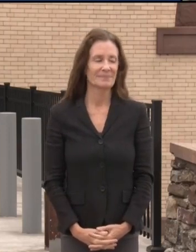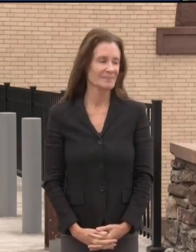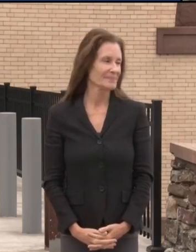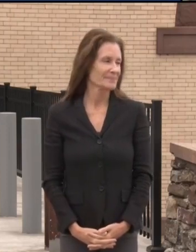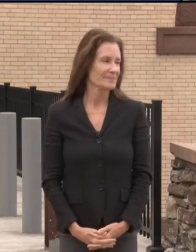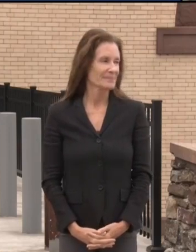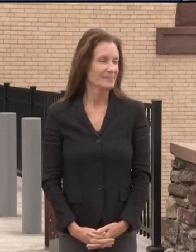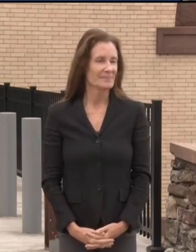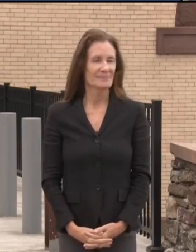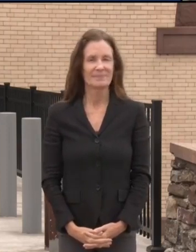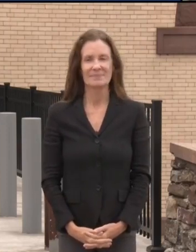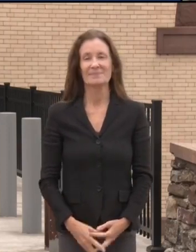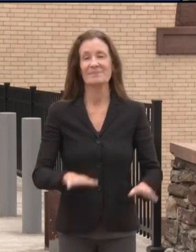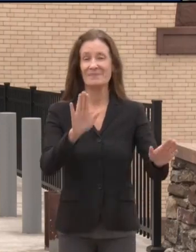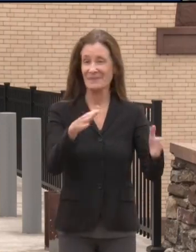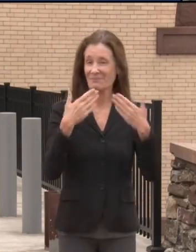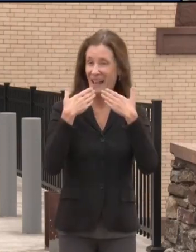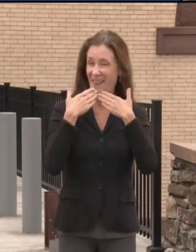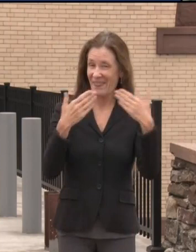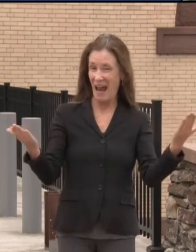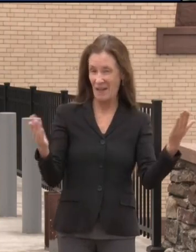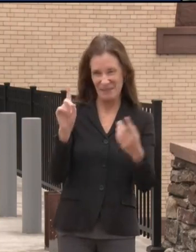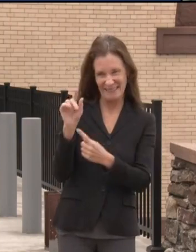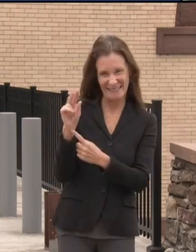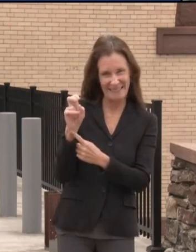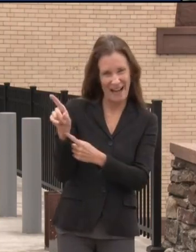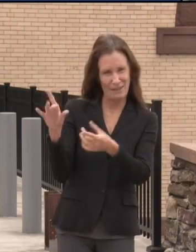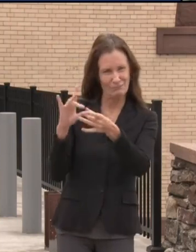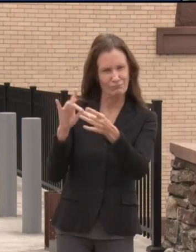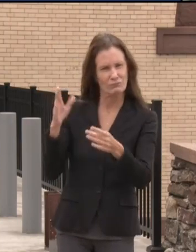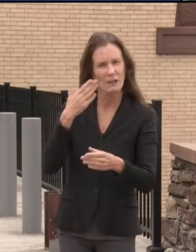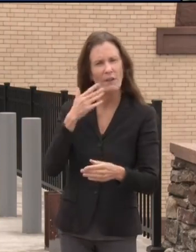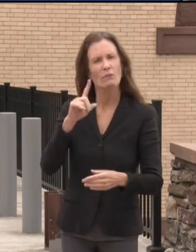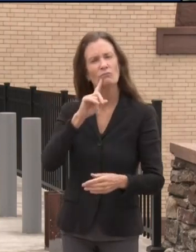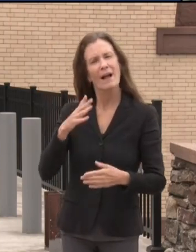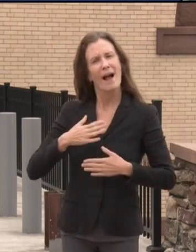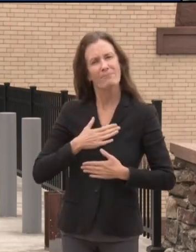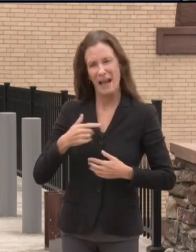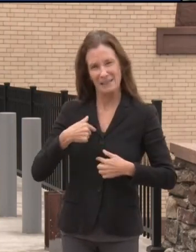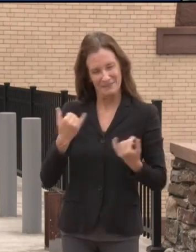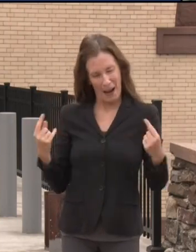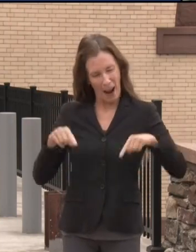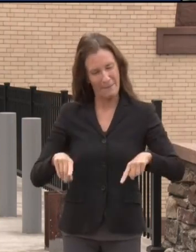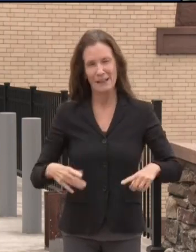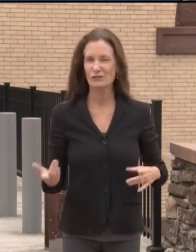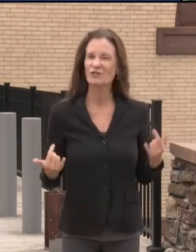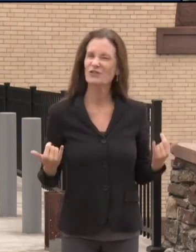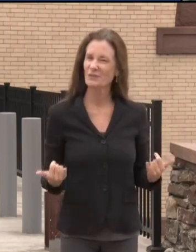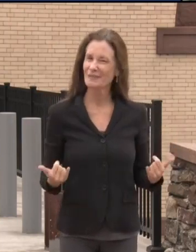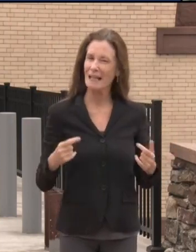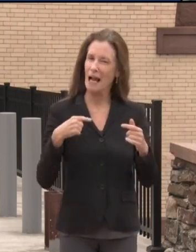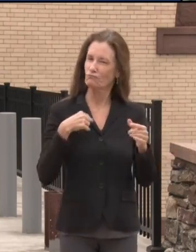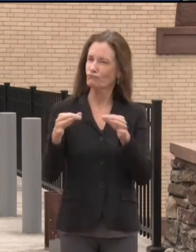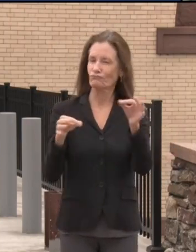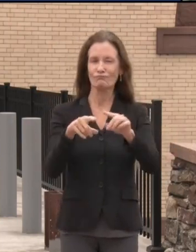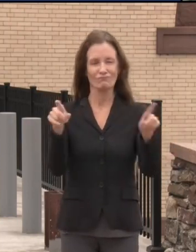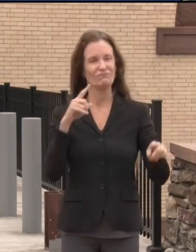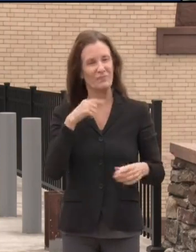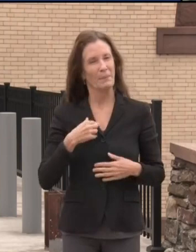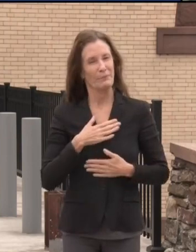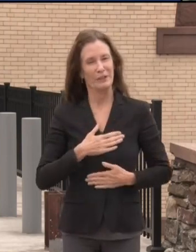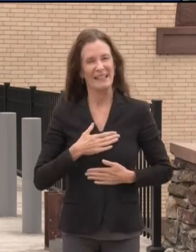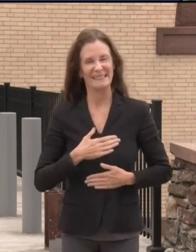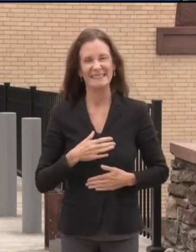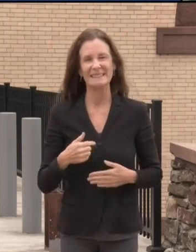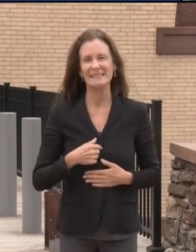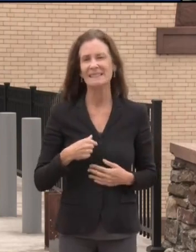Hey, thank you, Dave, and I appreciate your allowing us to be here with you today. And you're